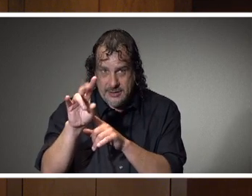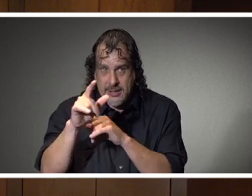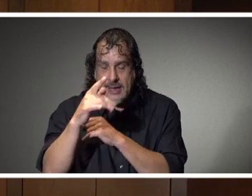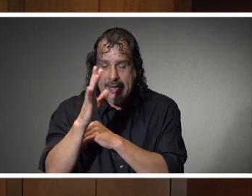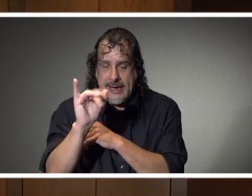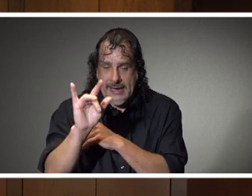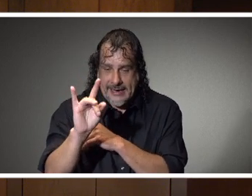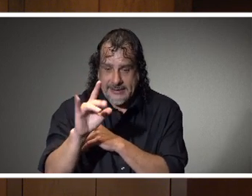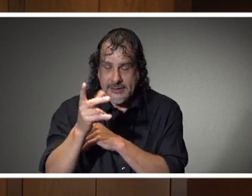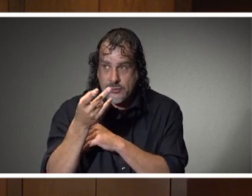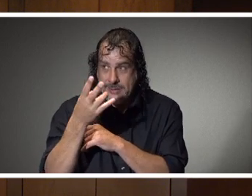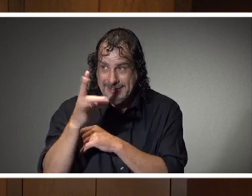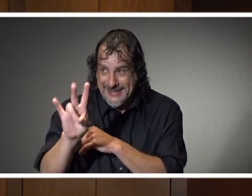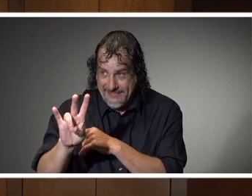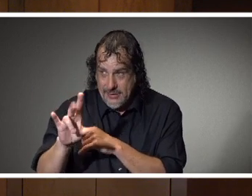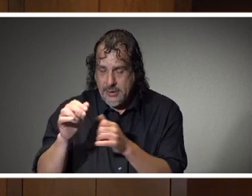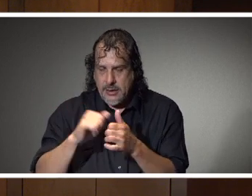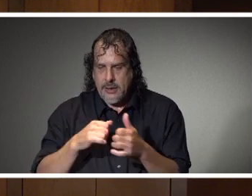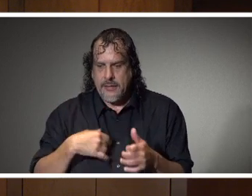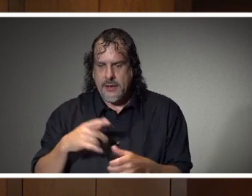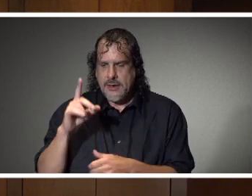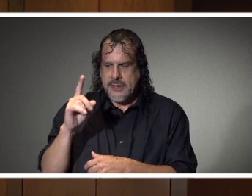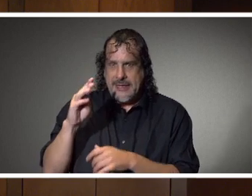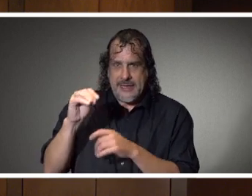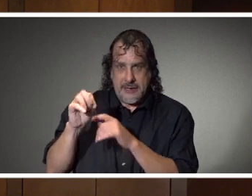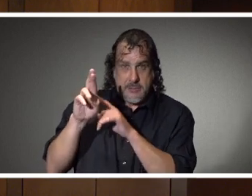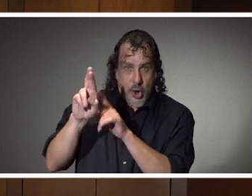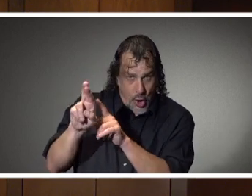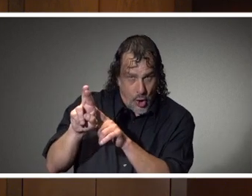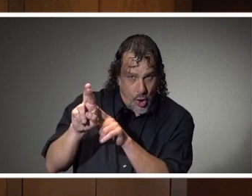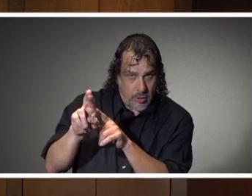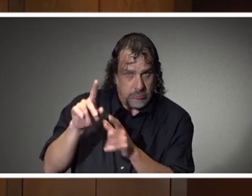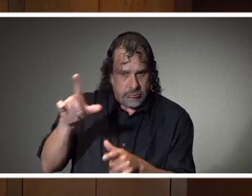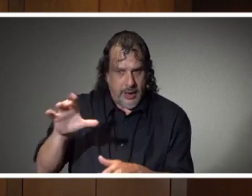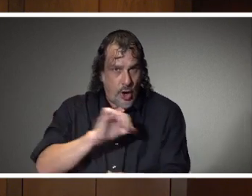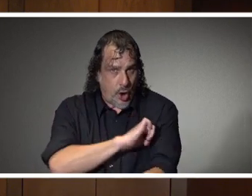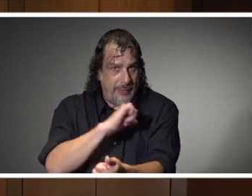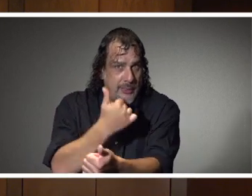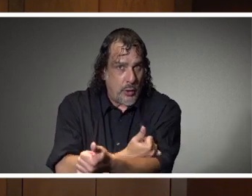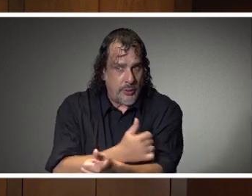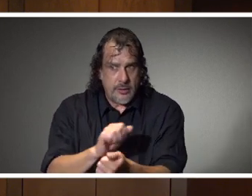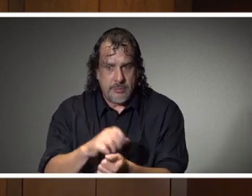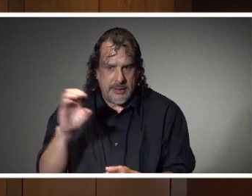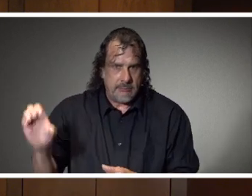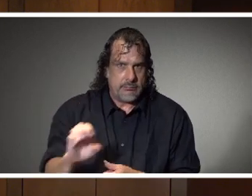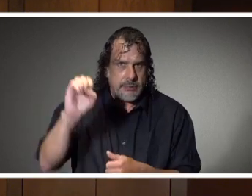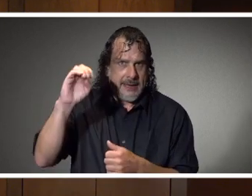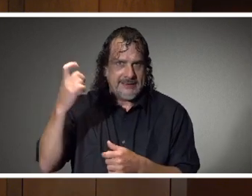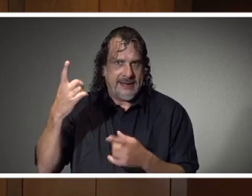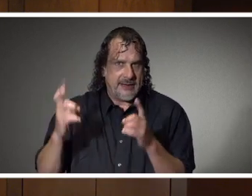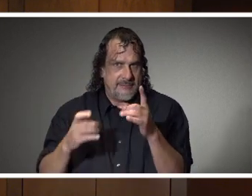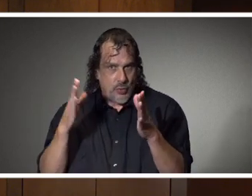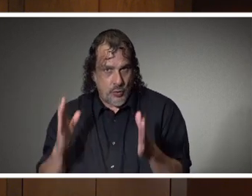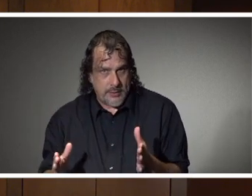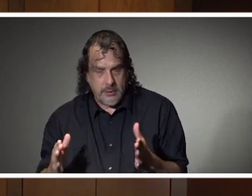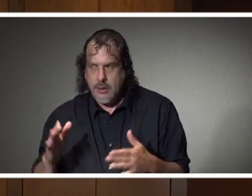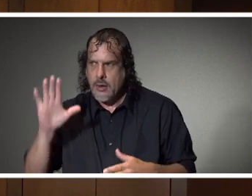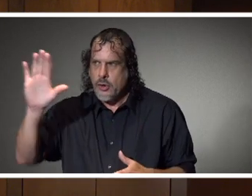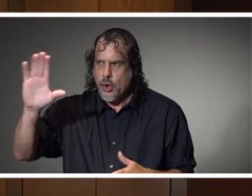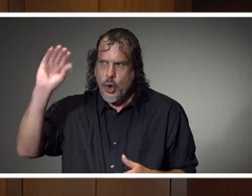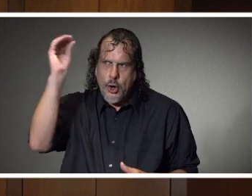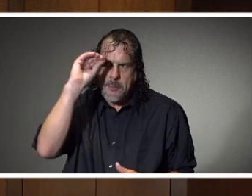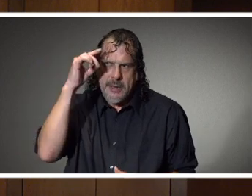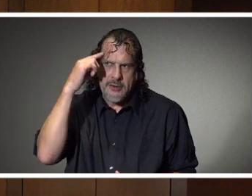of the DMR sole authority to the executive director, I would like your opinion